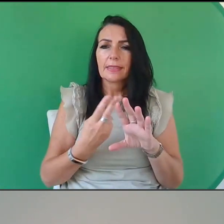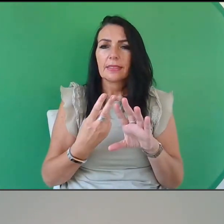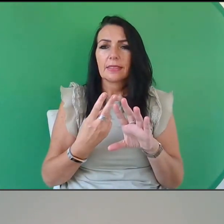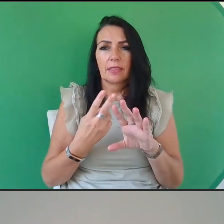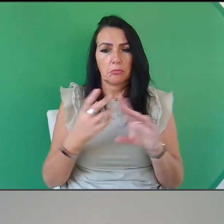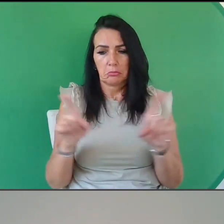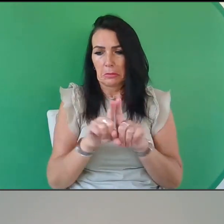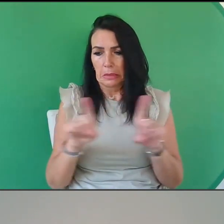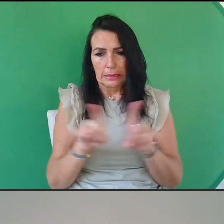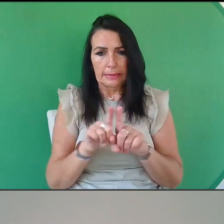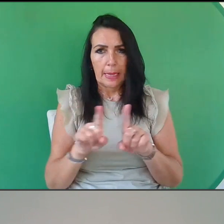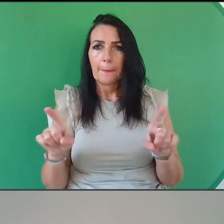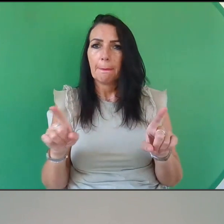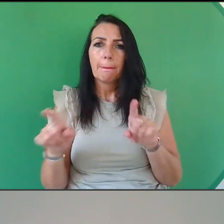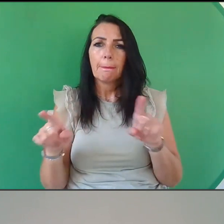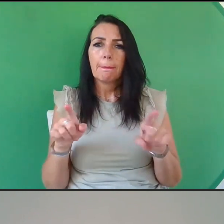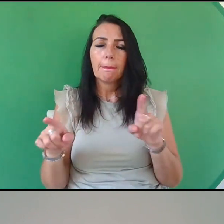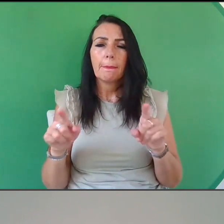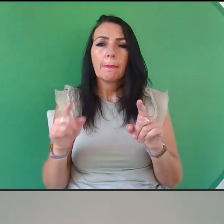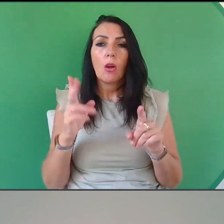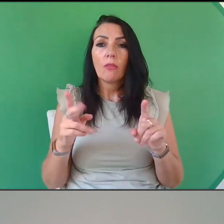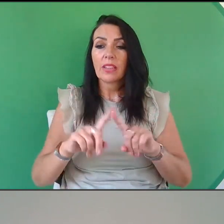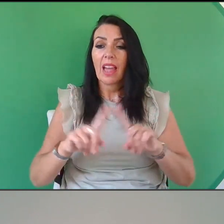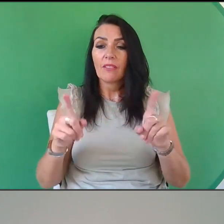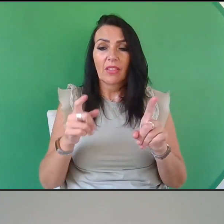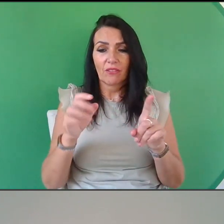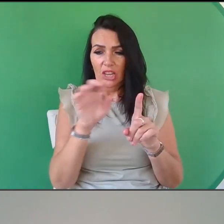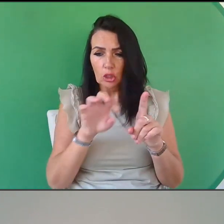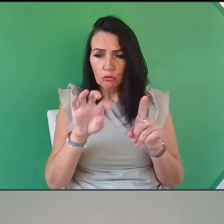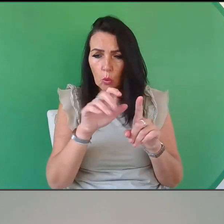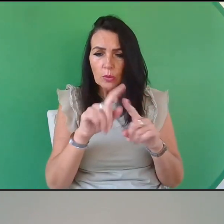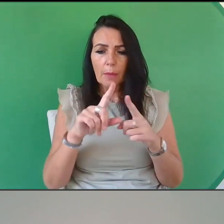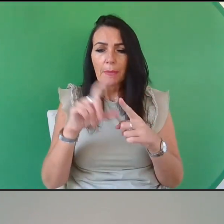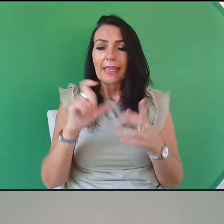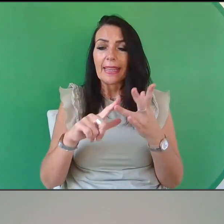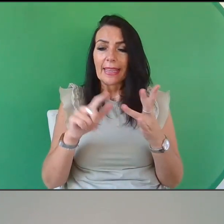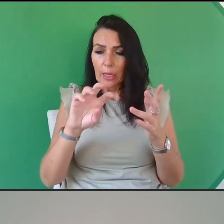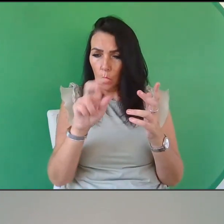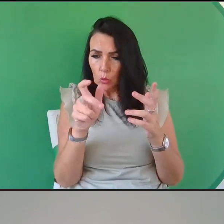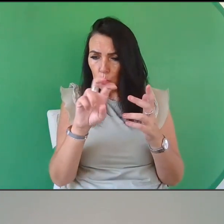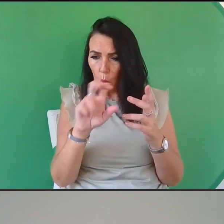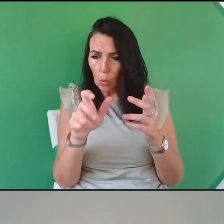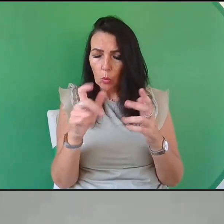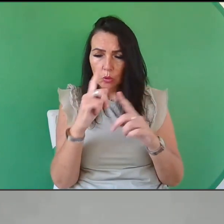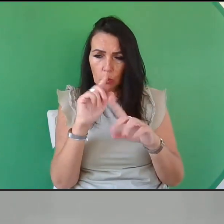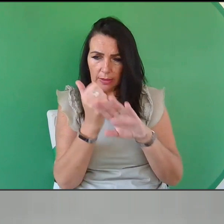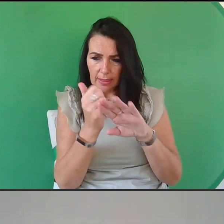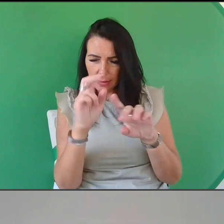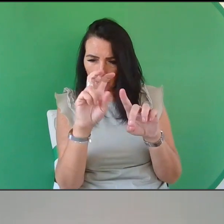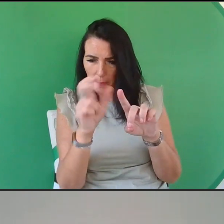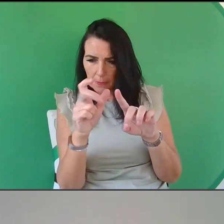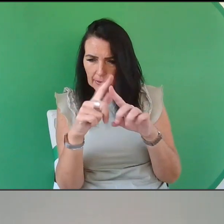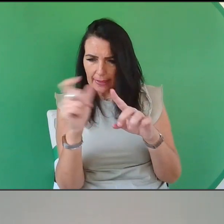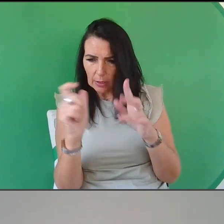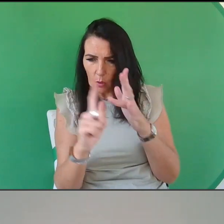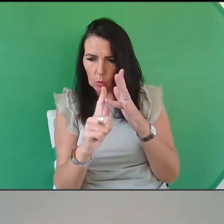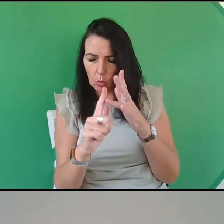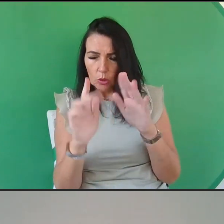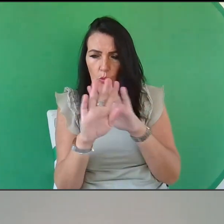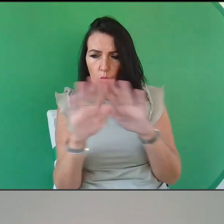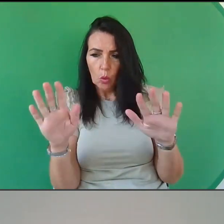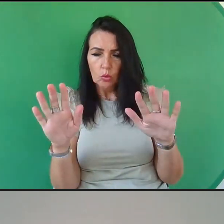the same thing, and they often have more different controls. Some have eco controls that you can set so that they're maybe not as